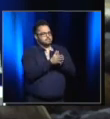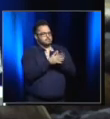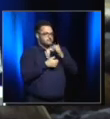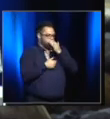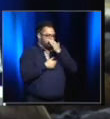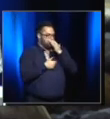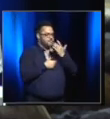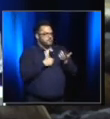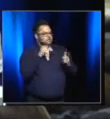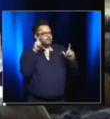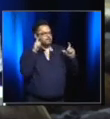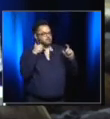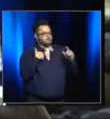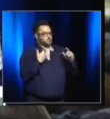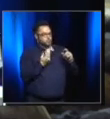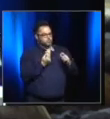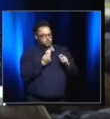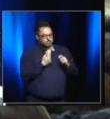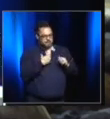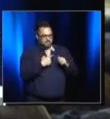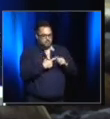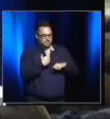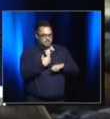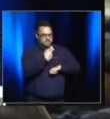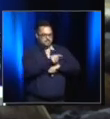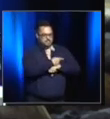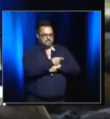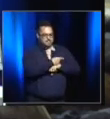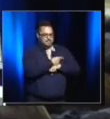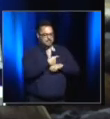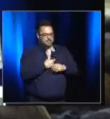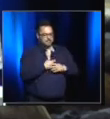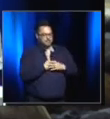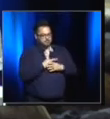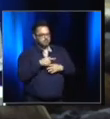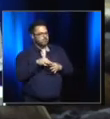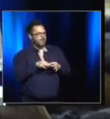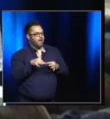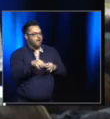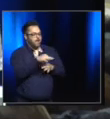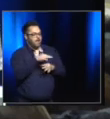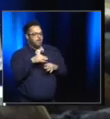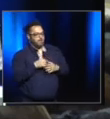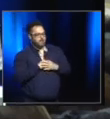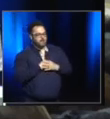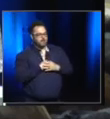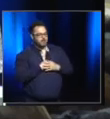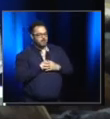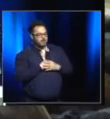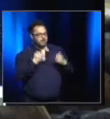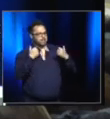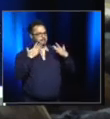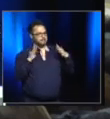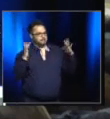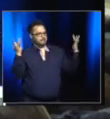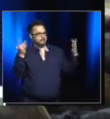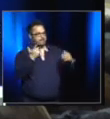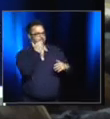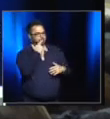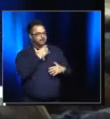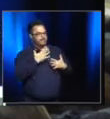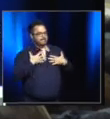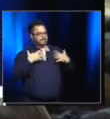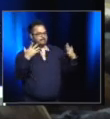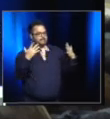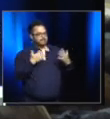this is a photo of me on my very first day at Macquarie Island with my obscenely shiny red coat,